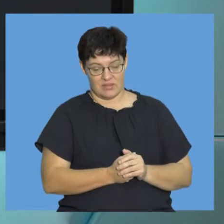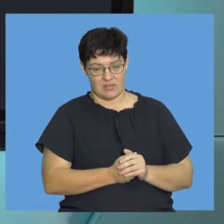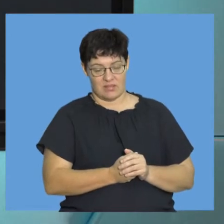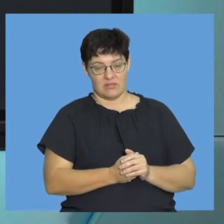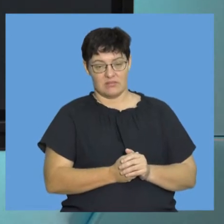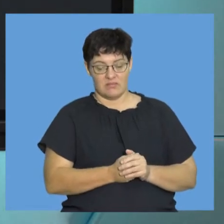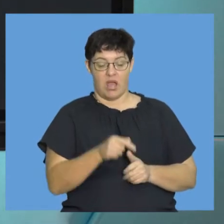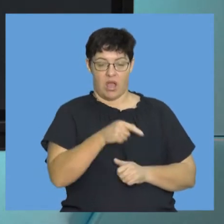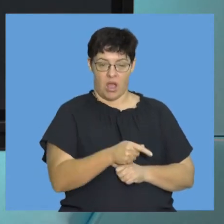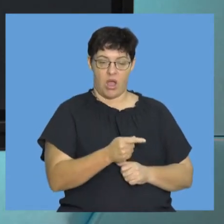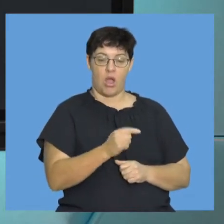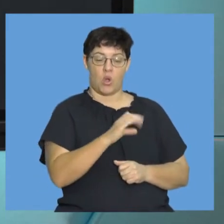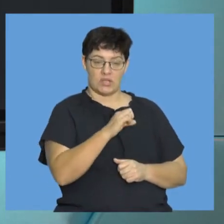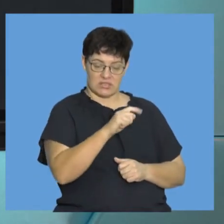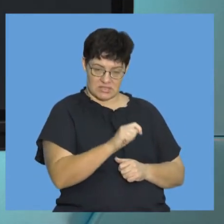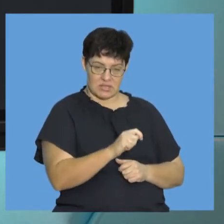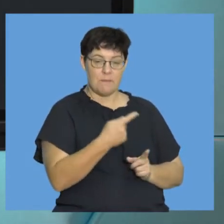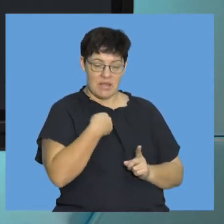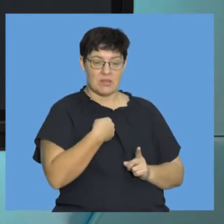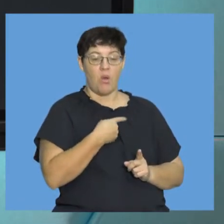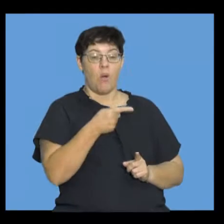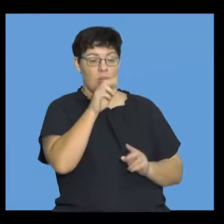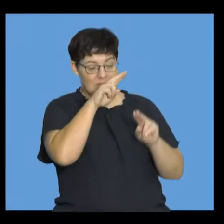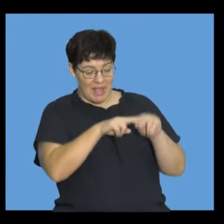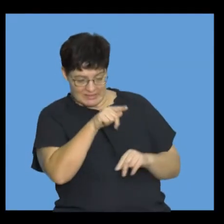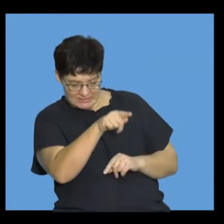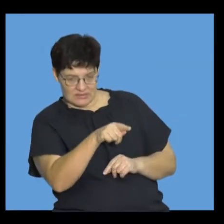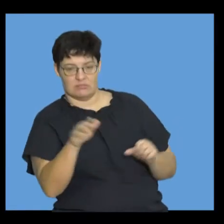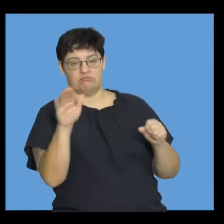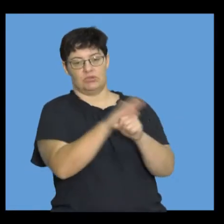cost of sales on total sales. Right.